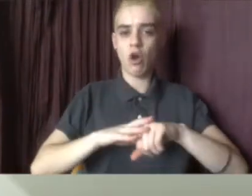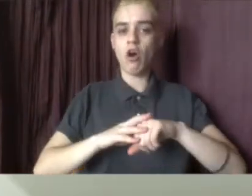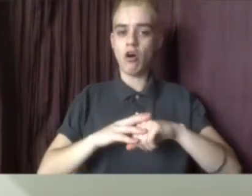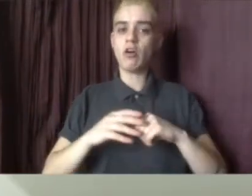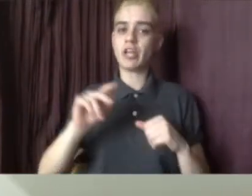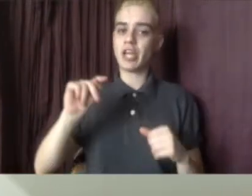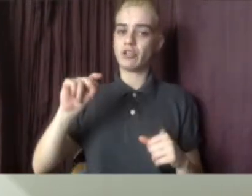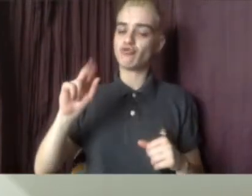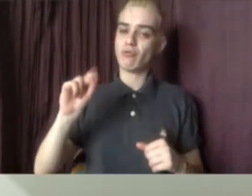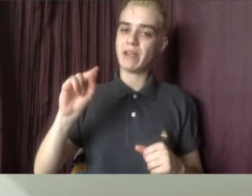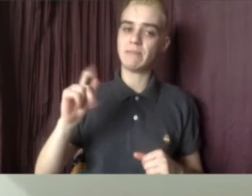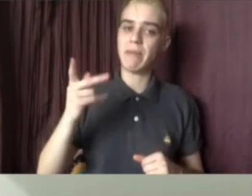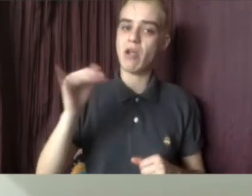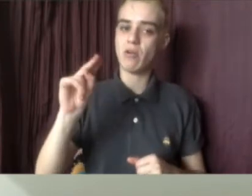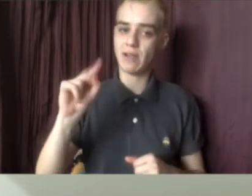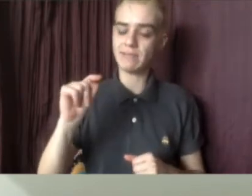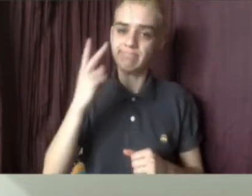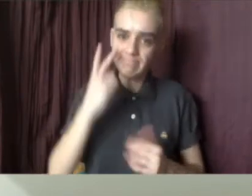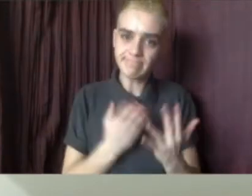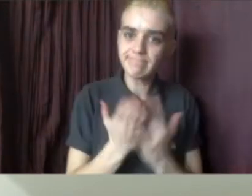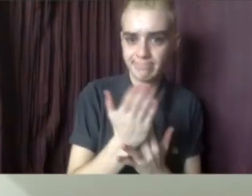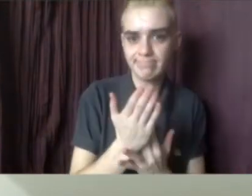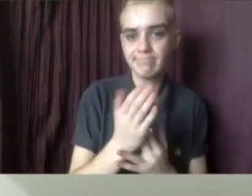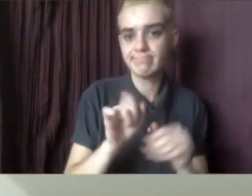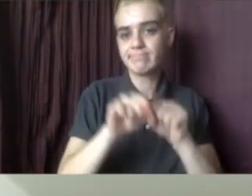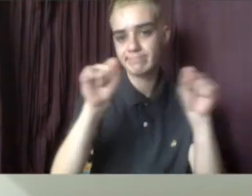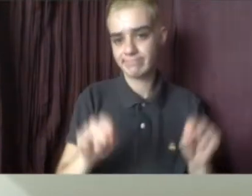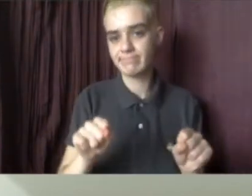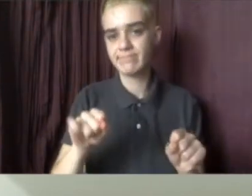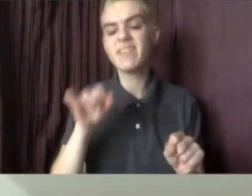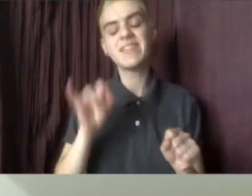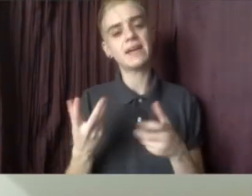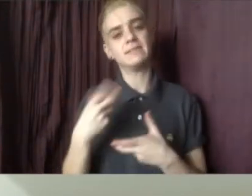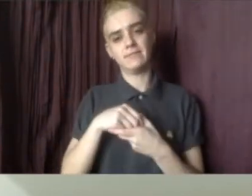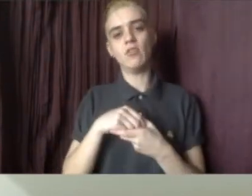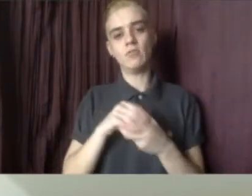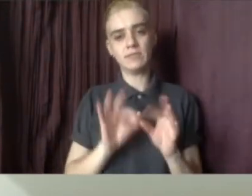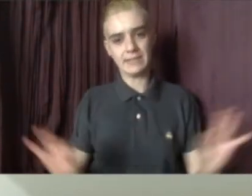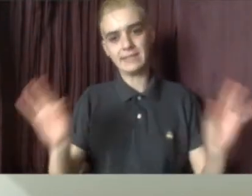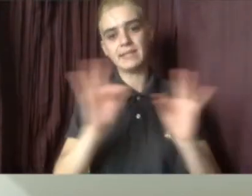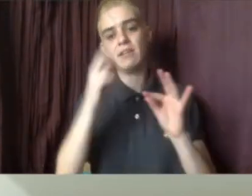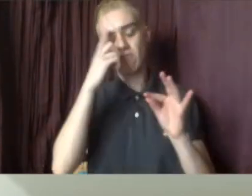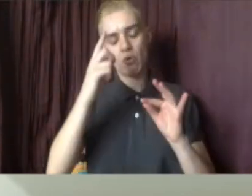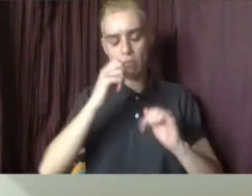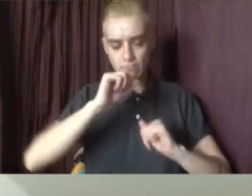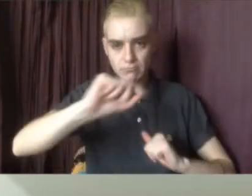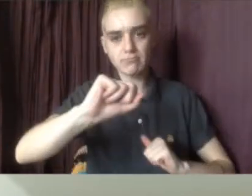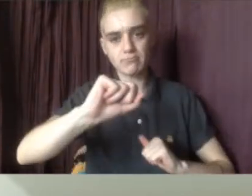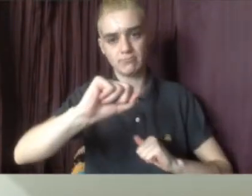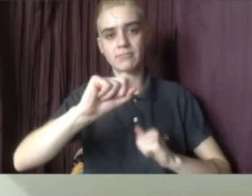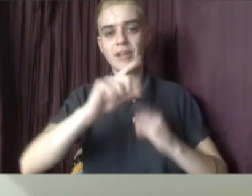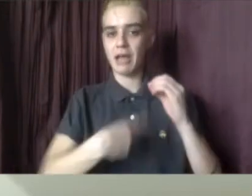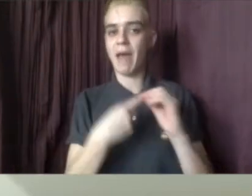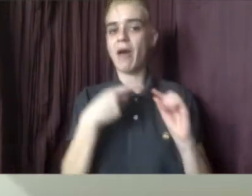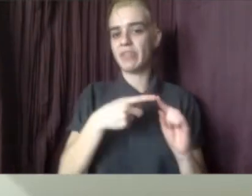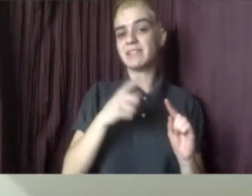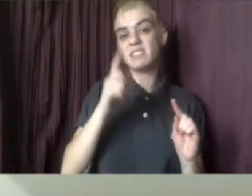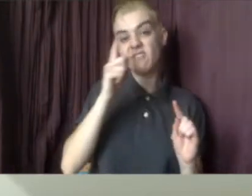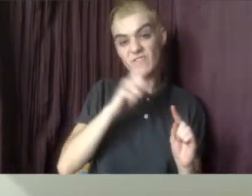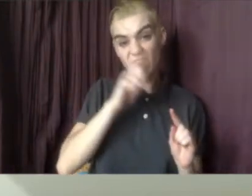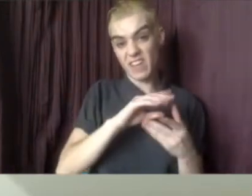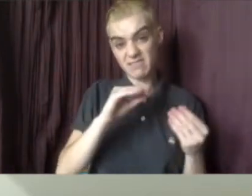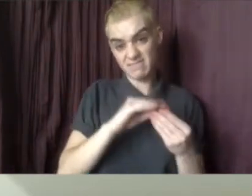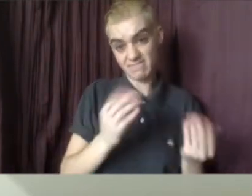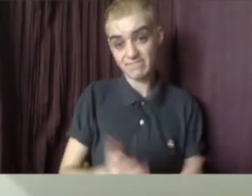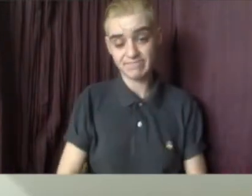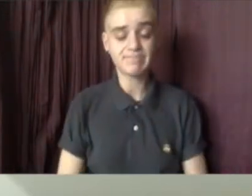Great, thanks for that insight into that bill. And I'll also add a bit to this question as well. The Episcopal Church has a resource